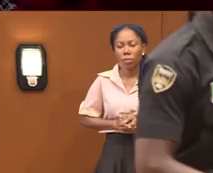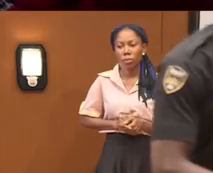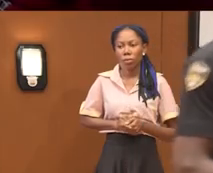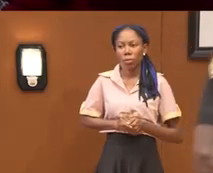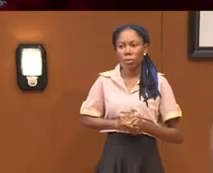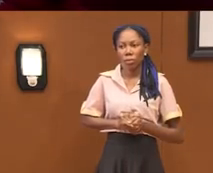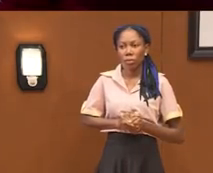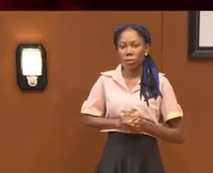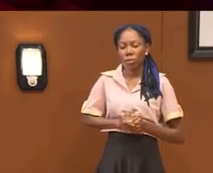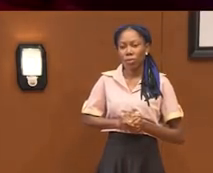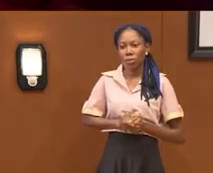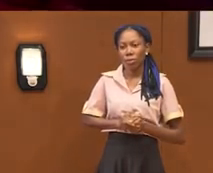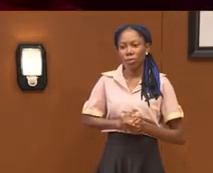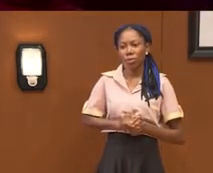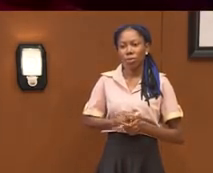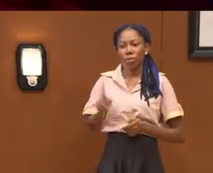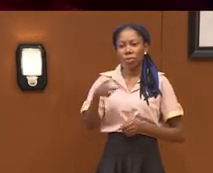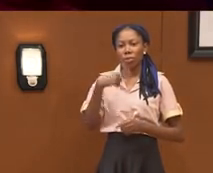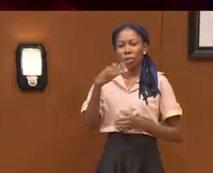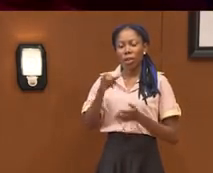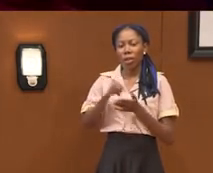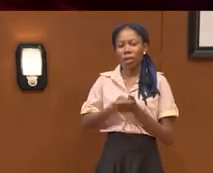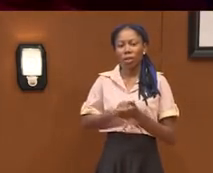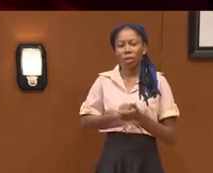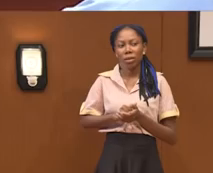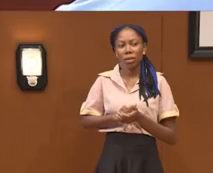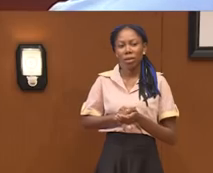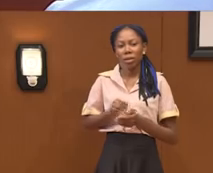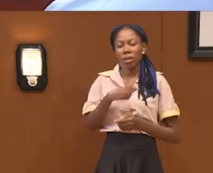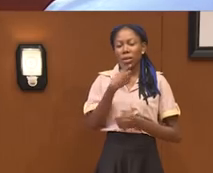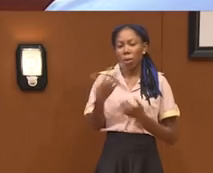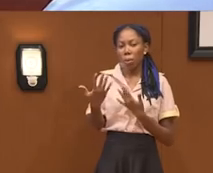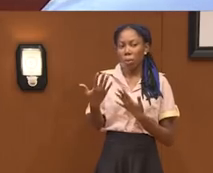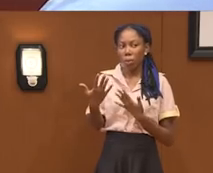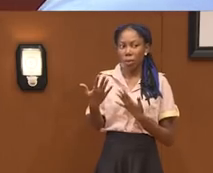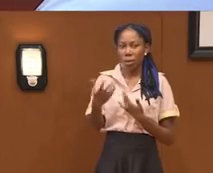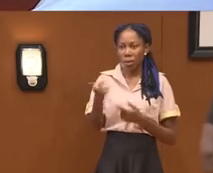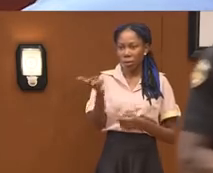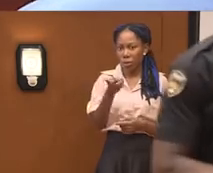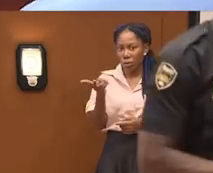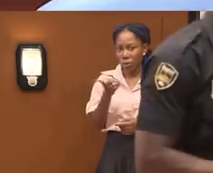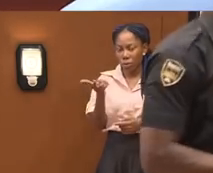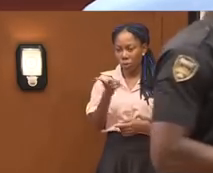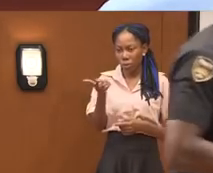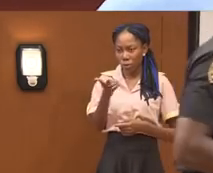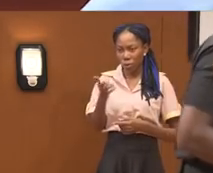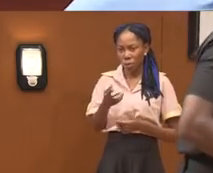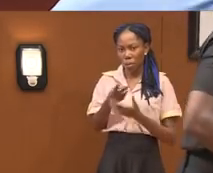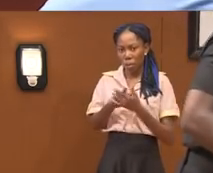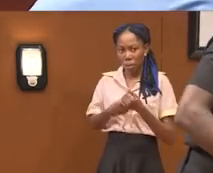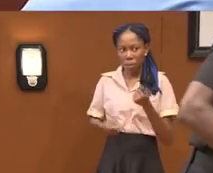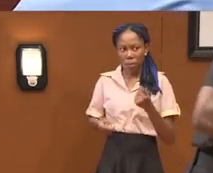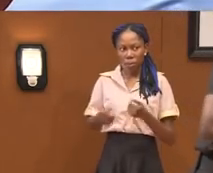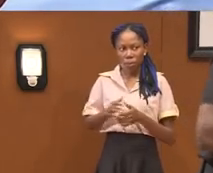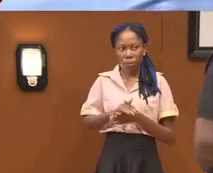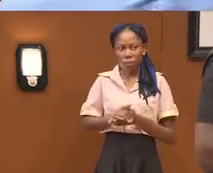you to reconcile so with that figure. This is the only one which he paid. No, no. You know what? Right now, the two of you are not addressing me. It's the two of you I want. Let me